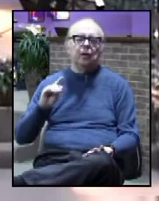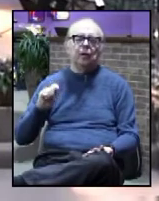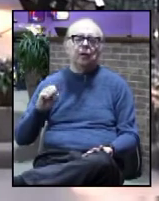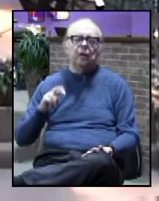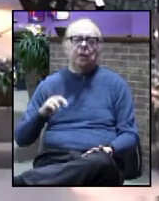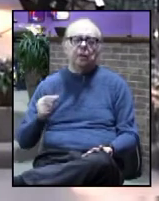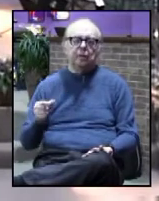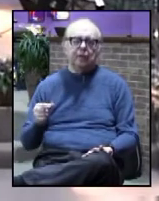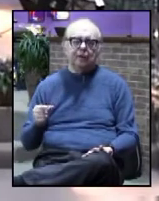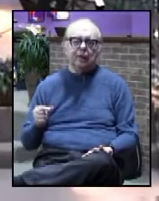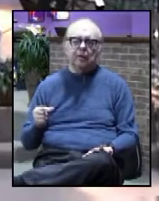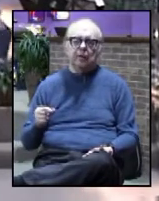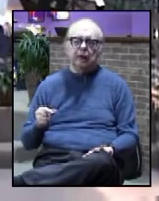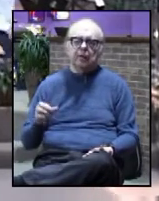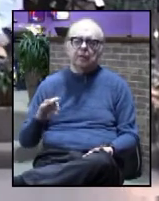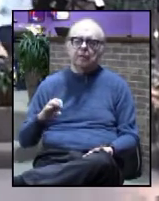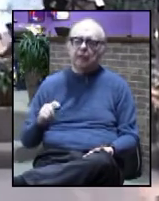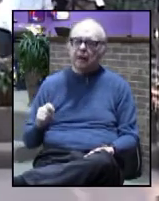Here's the illustration.